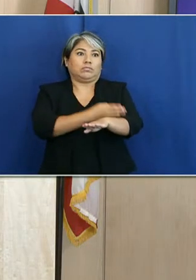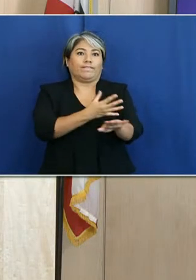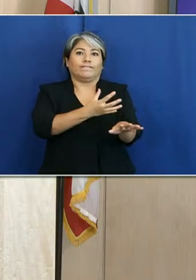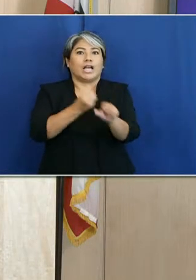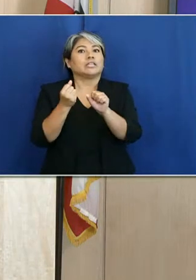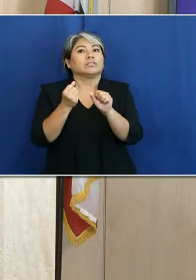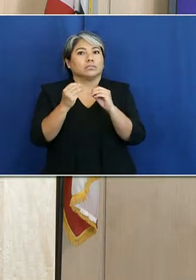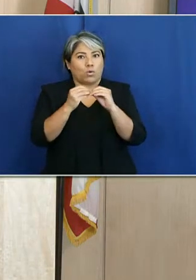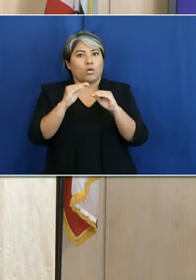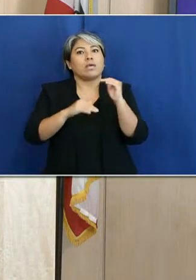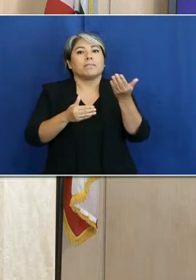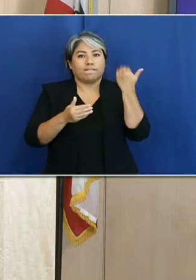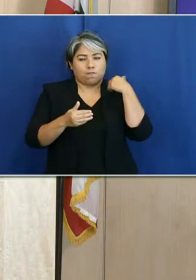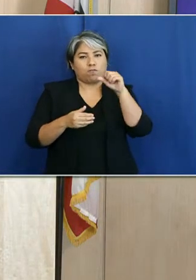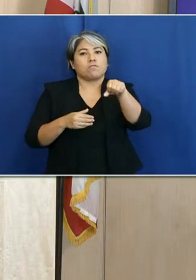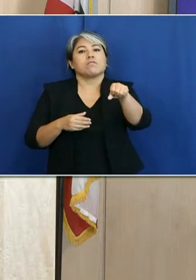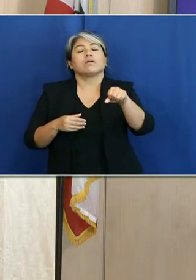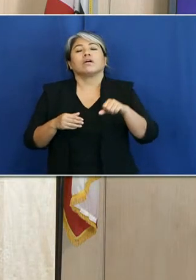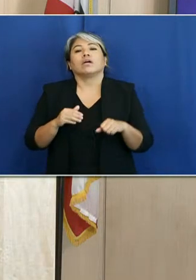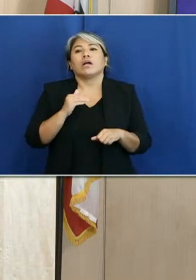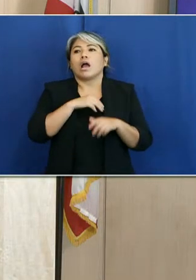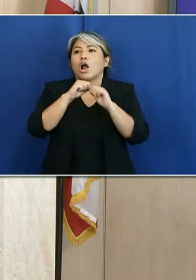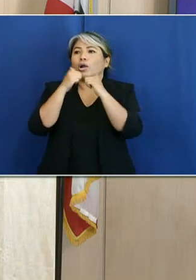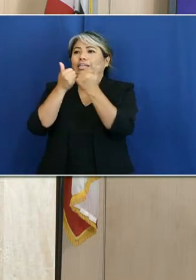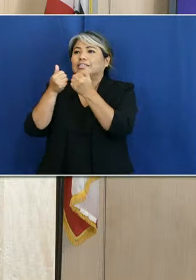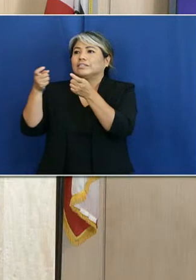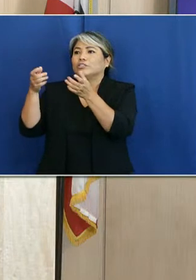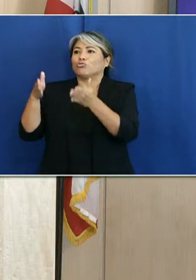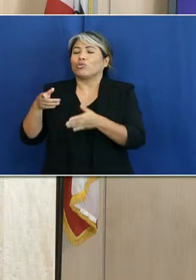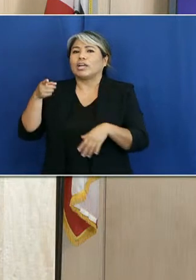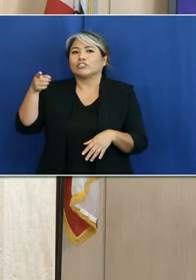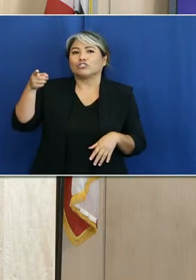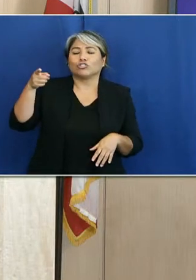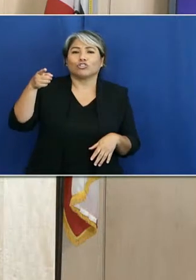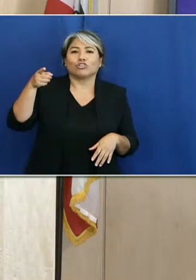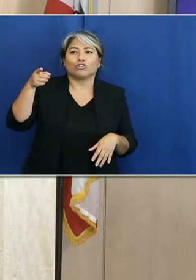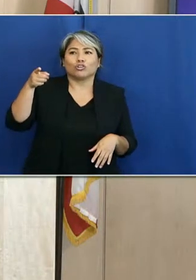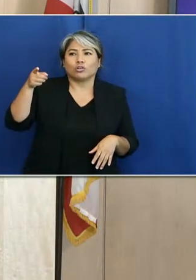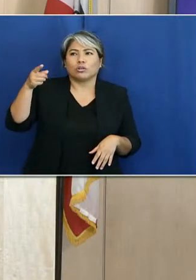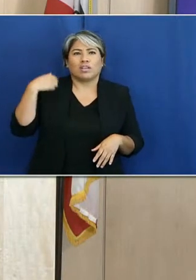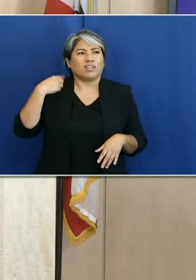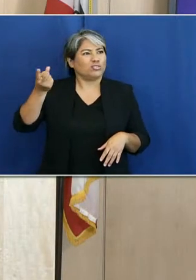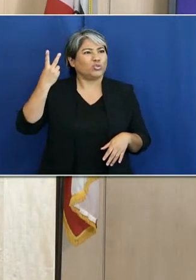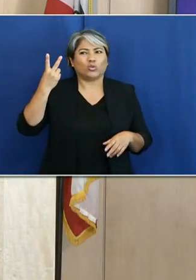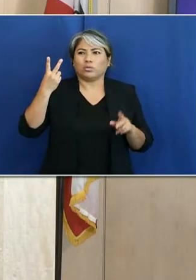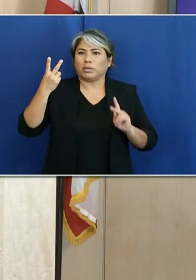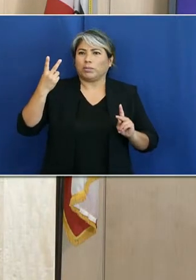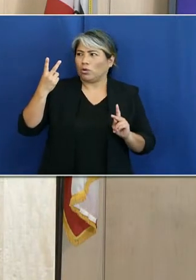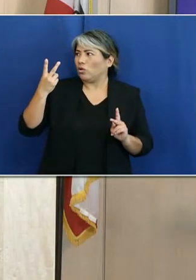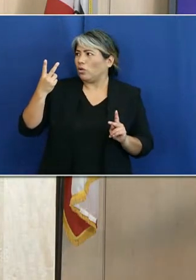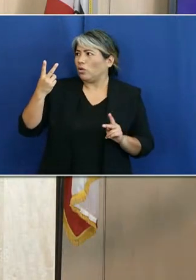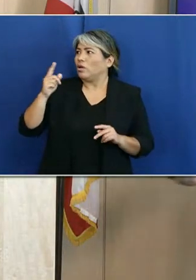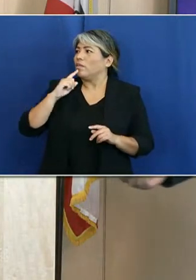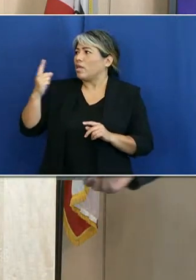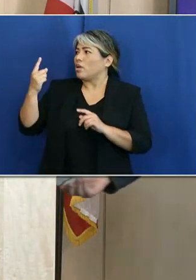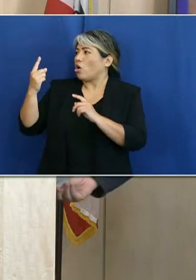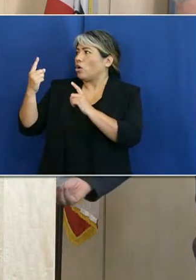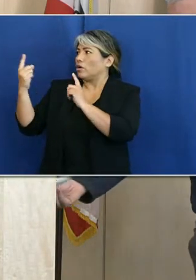and our agency director, there are two people that are